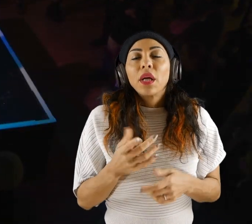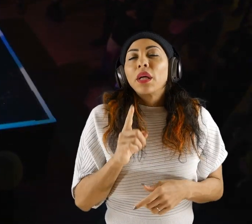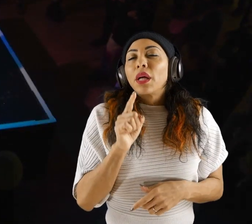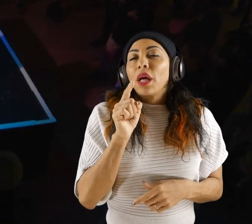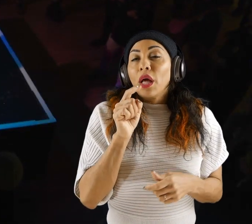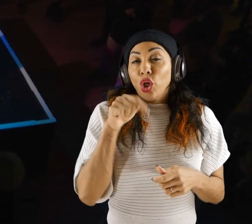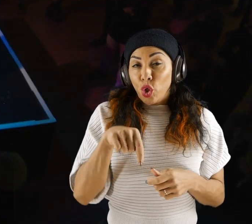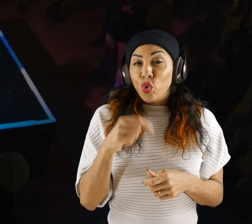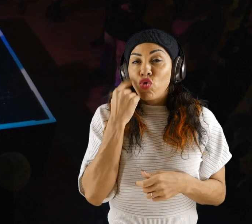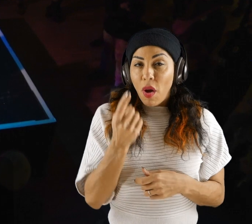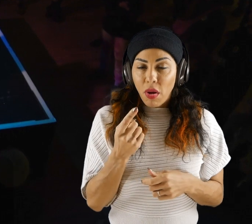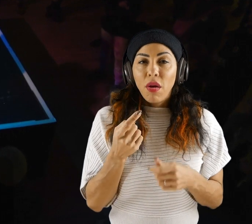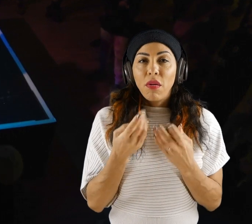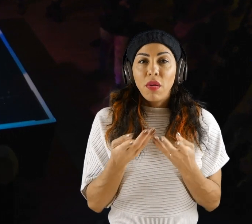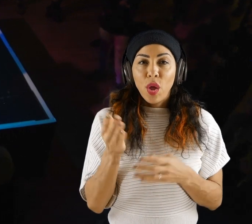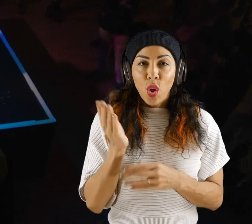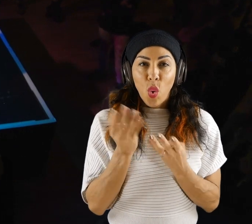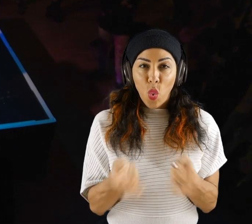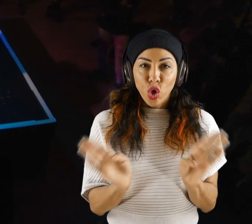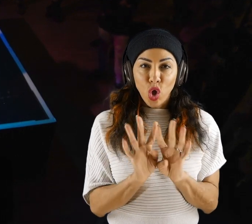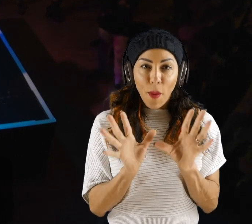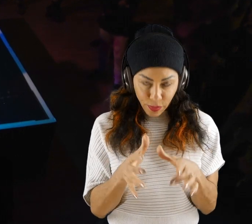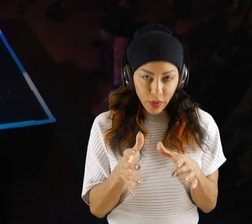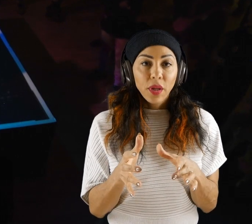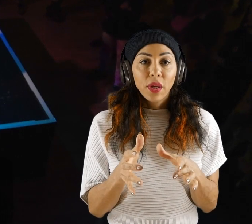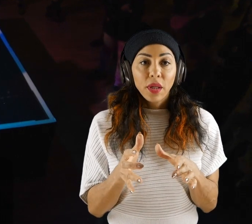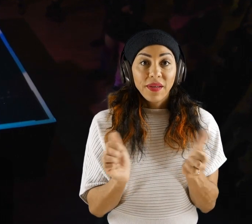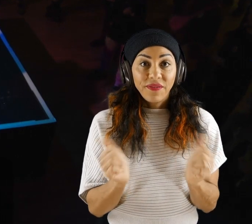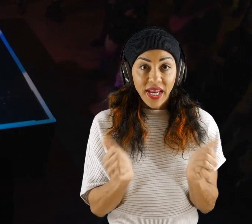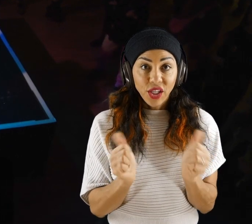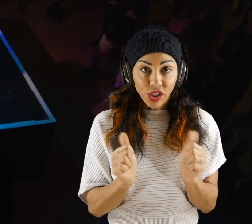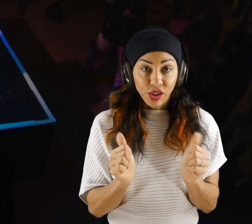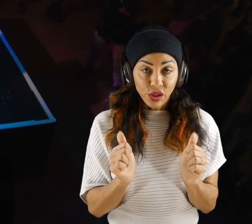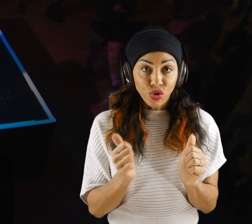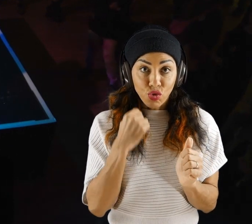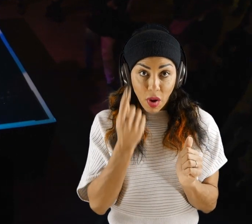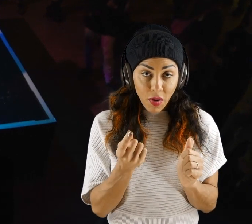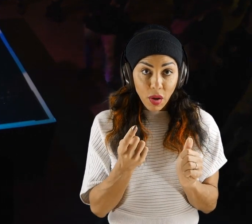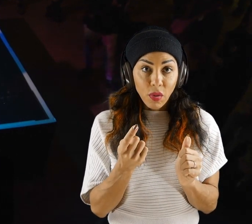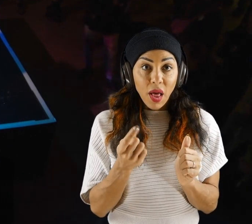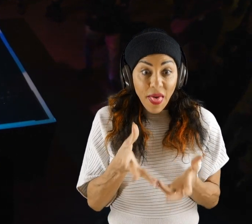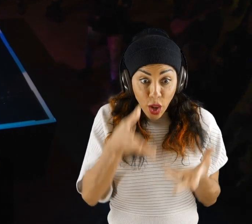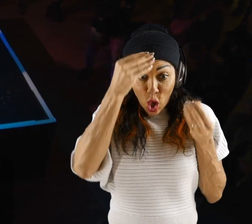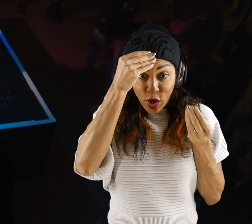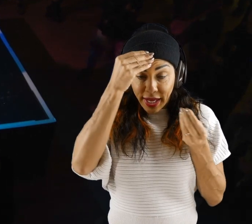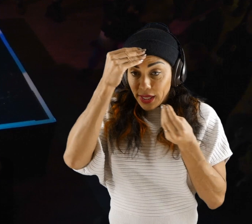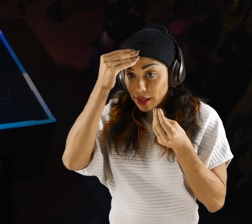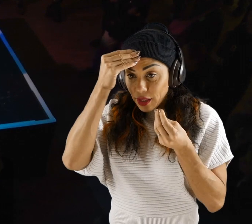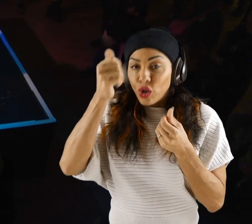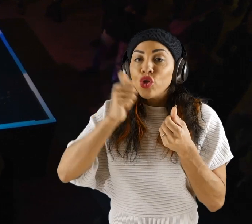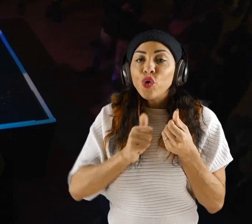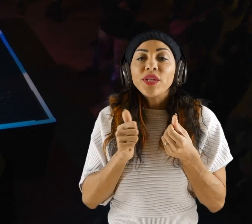take the learning of that one and then share that for free. Does that make sense? Yeah. Like,